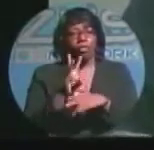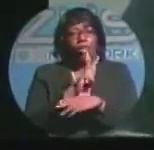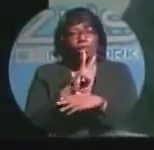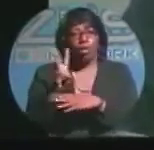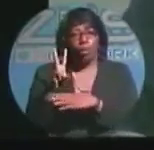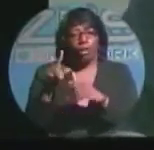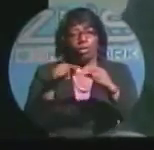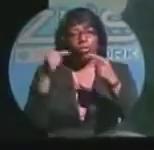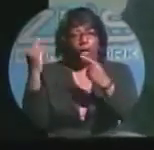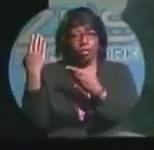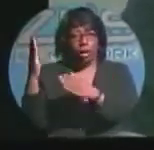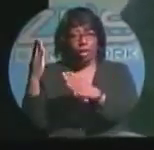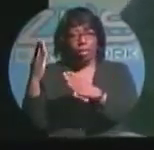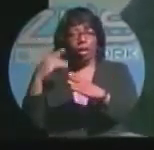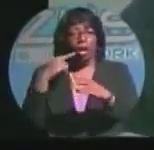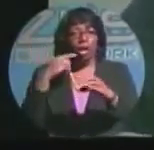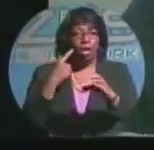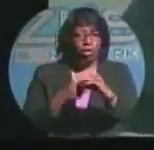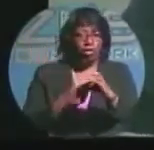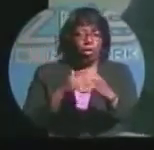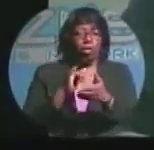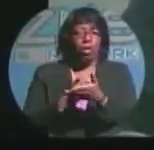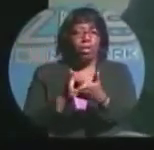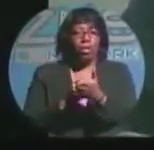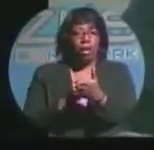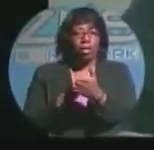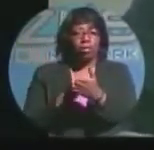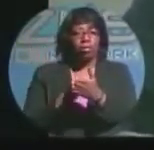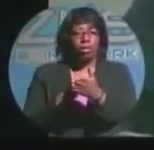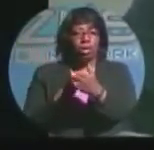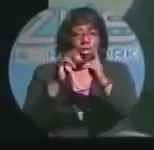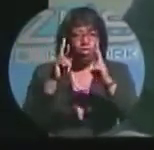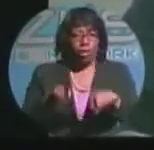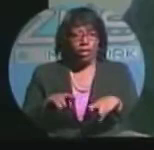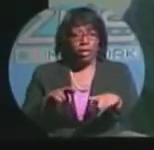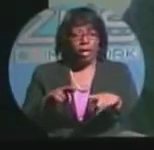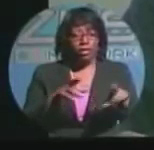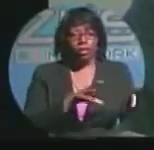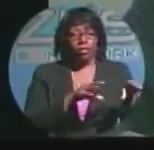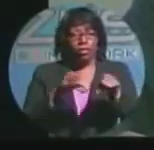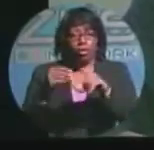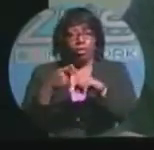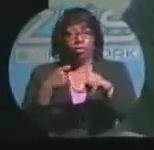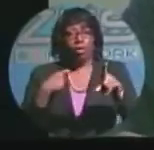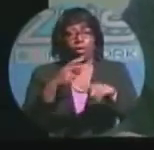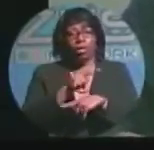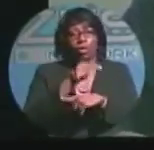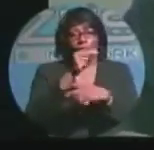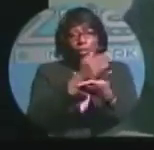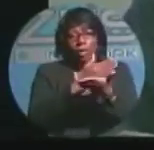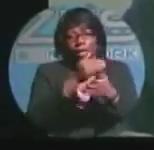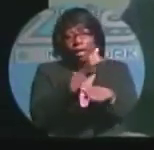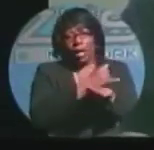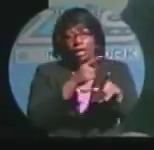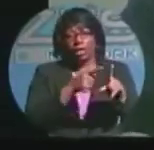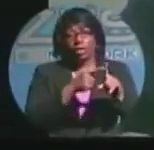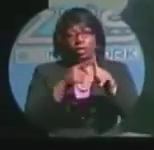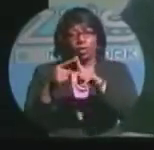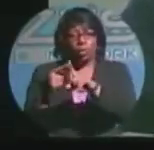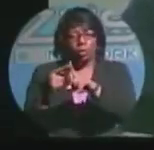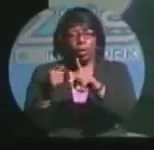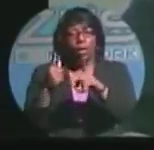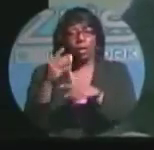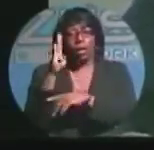Bahamas confirm that many residents had to be evacuated from the northern part of the island more towards the Boodle